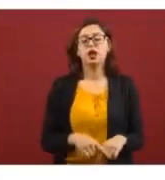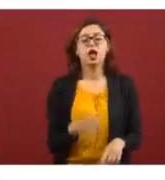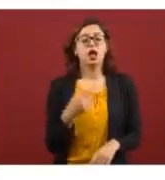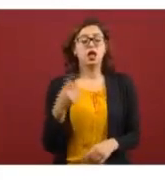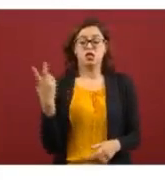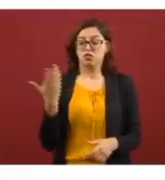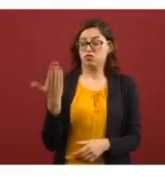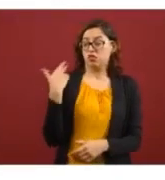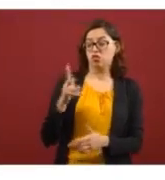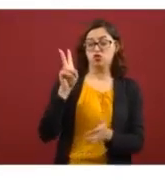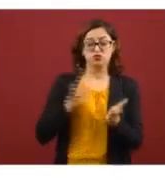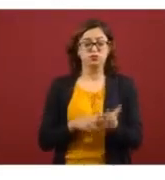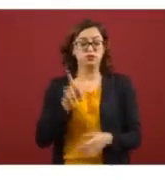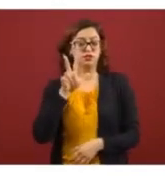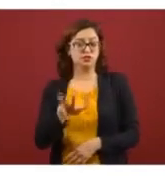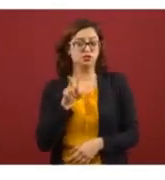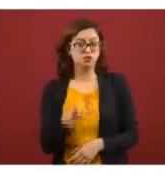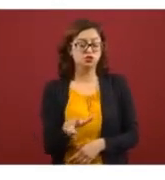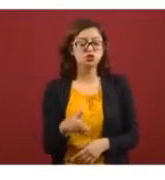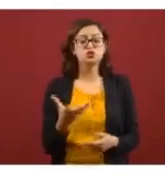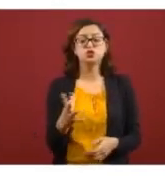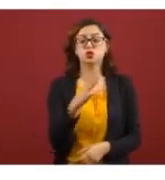Oh, my word. There it is.